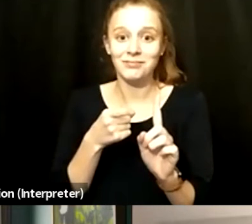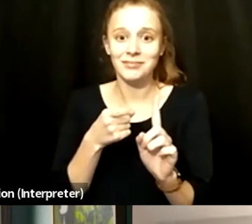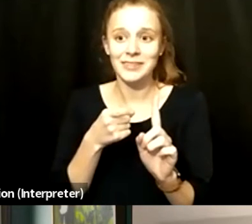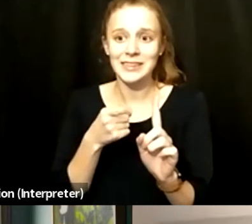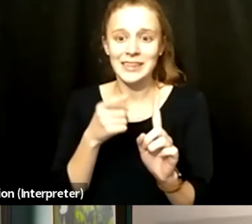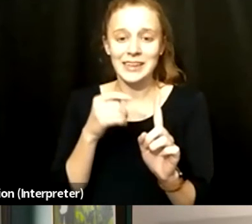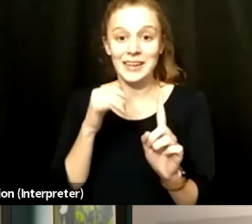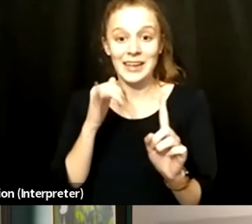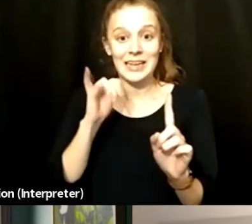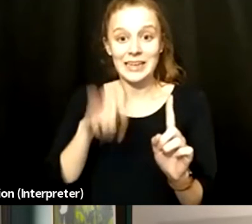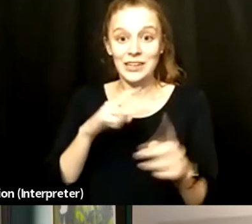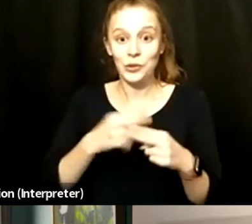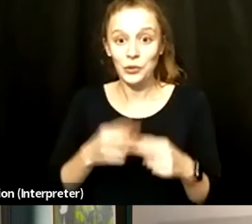day.